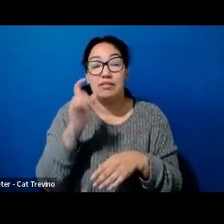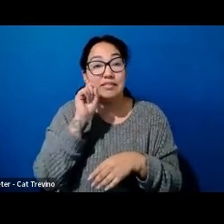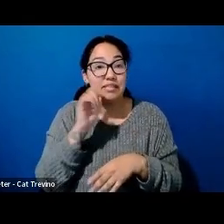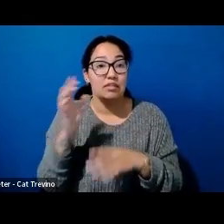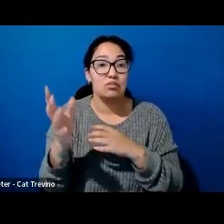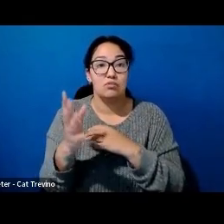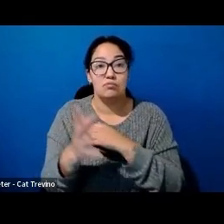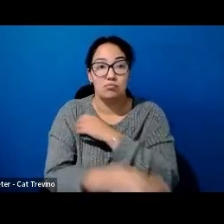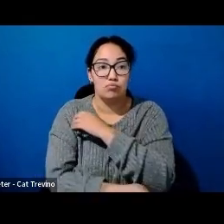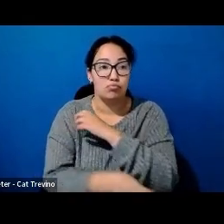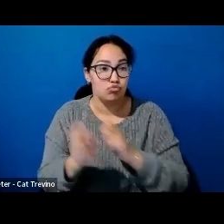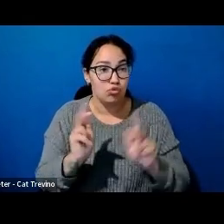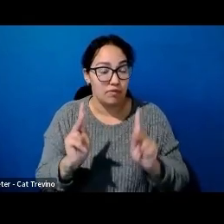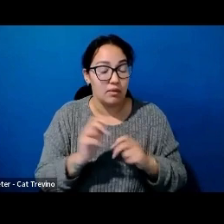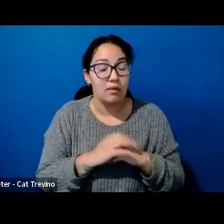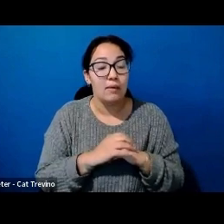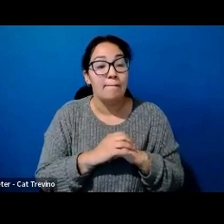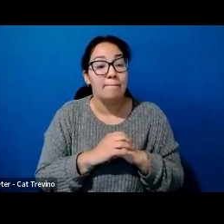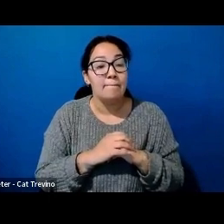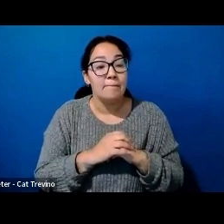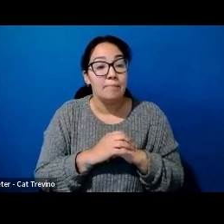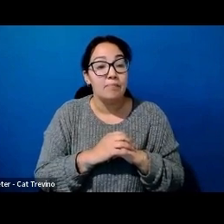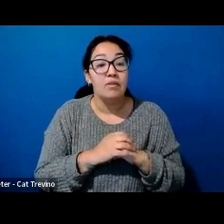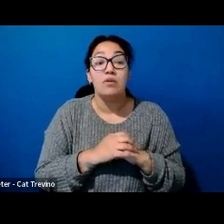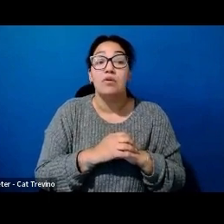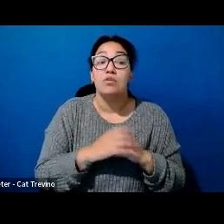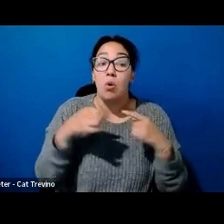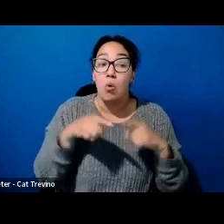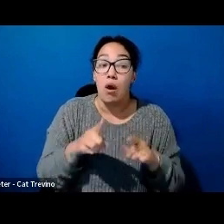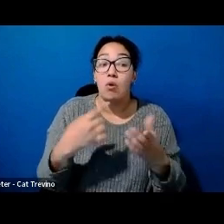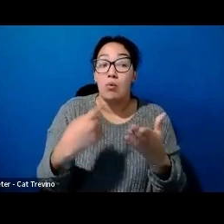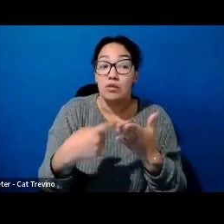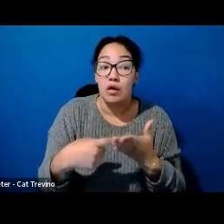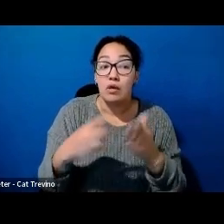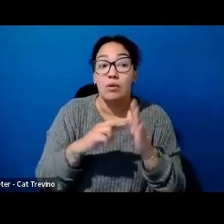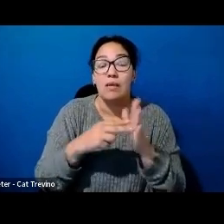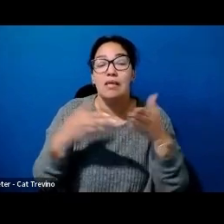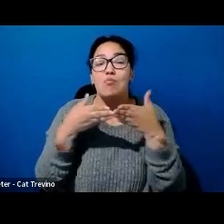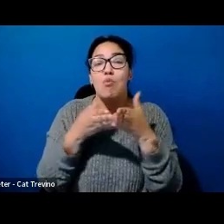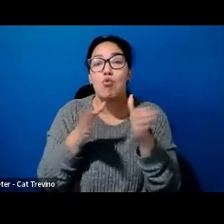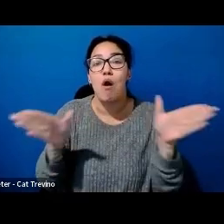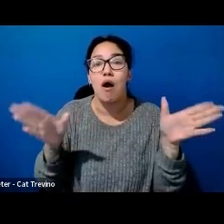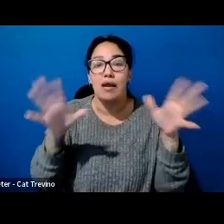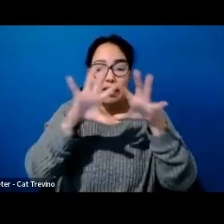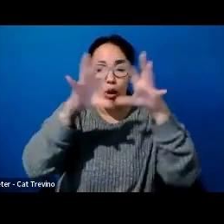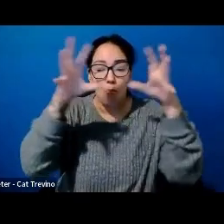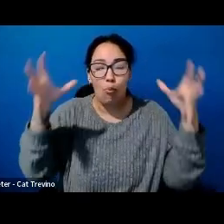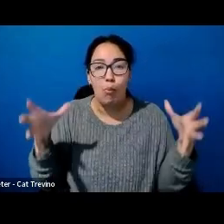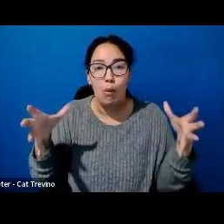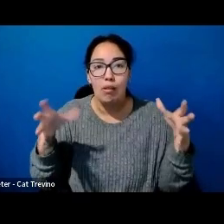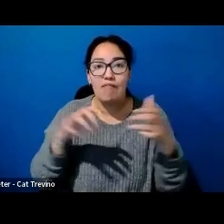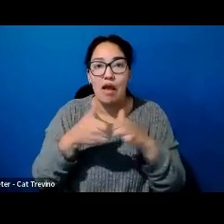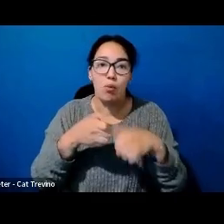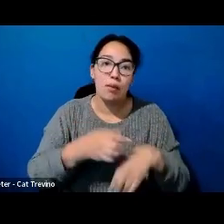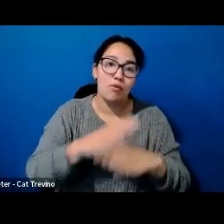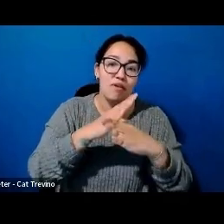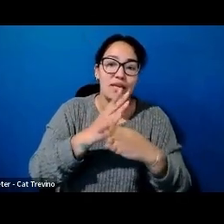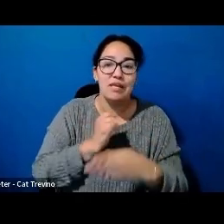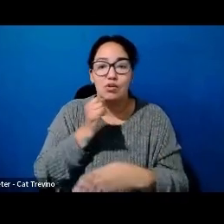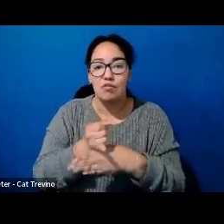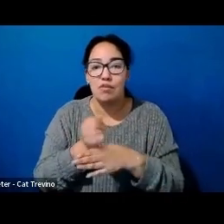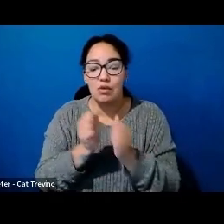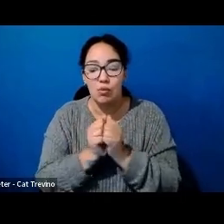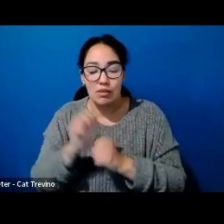this is just a reminder that as we talk, we're talking broadly about preventing and intervening in